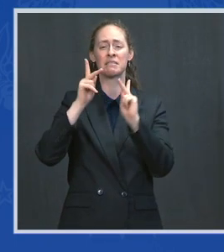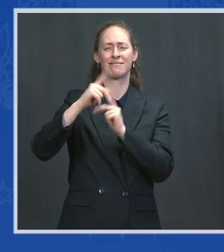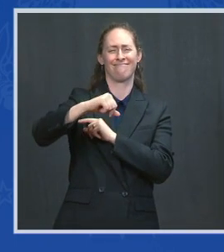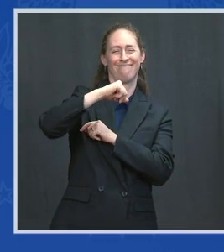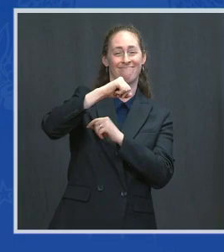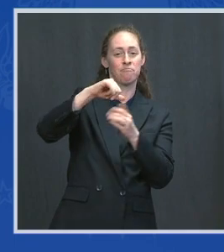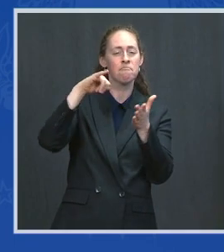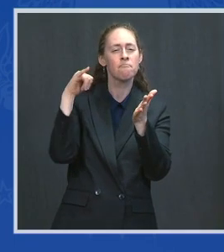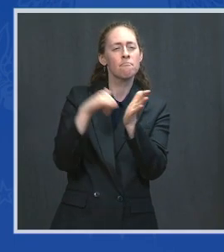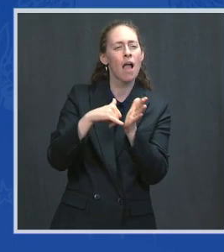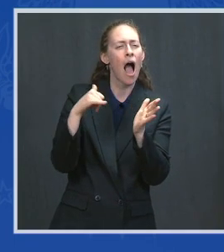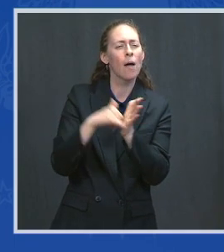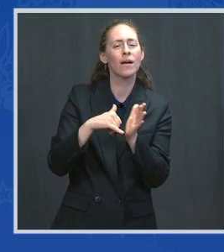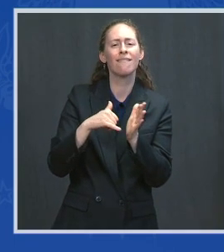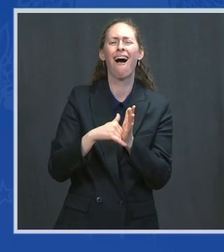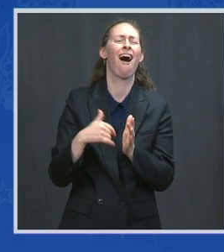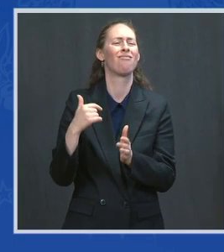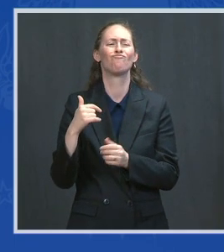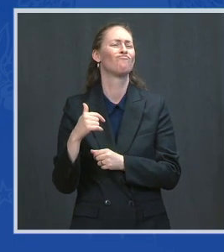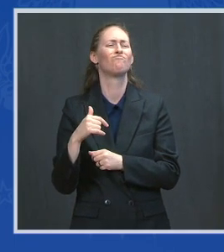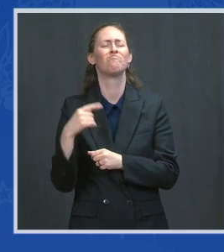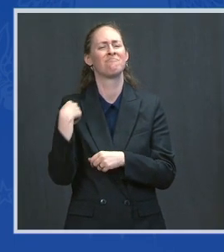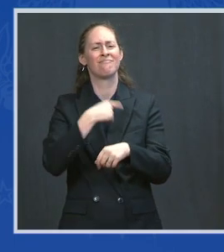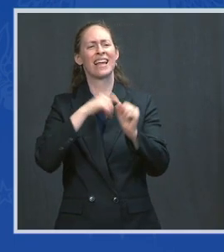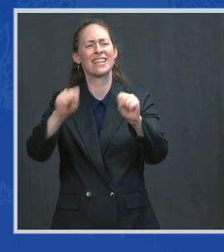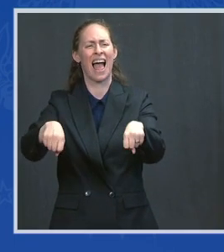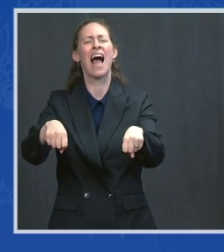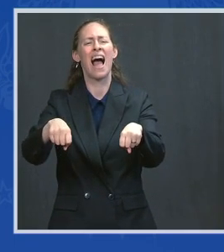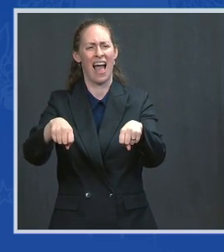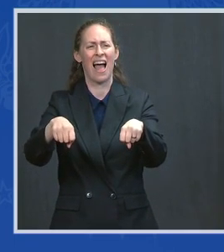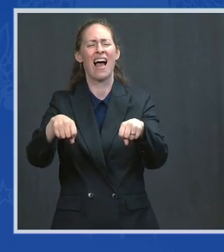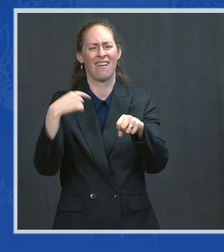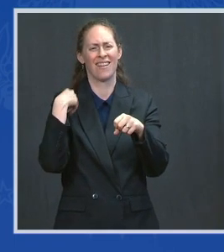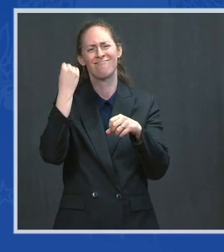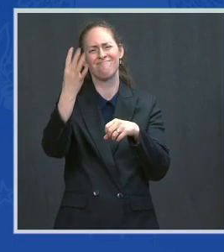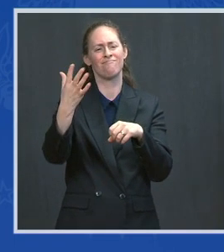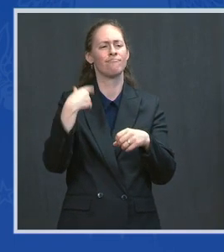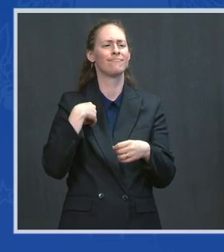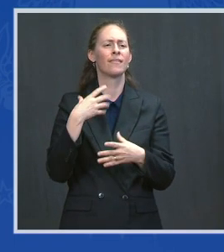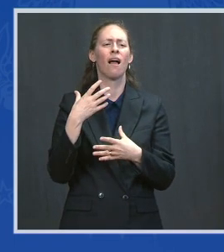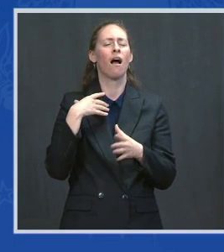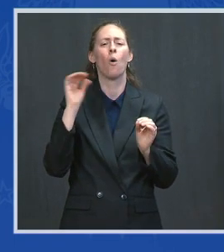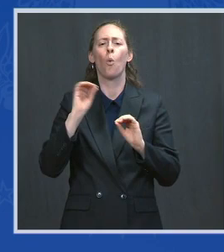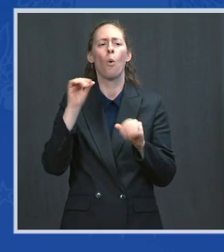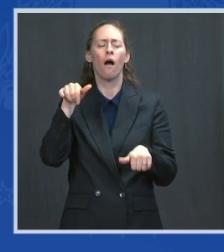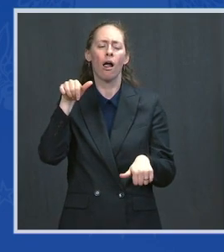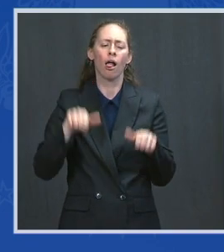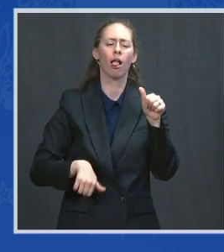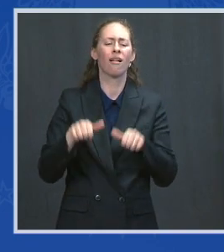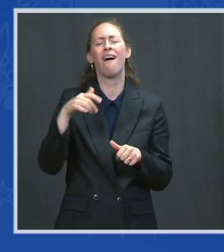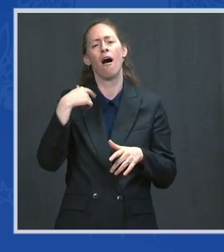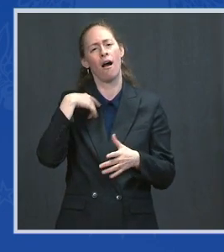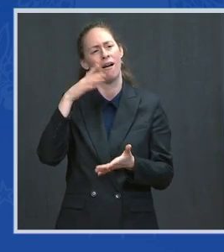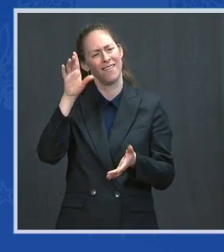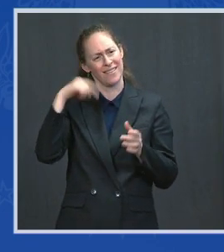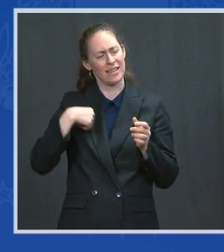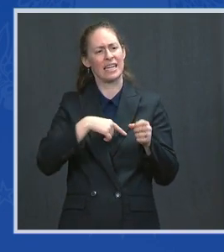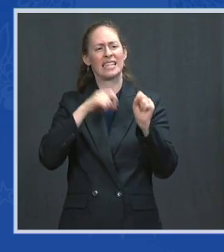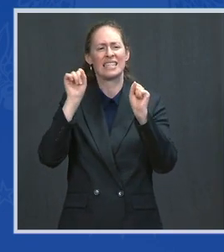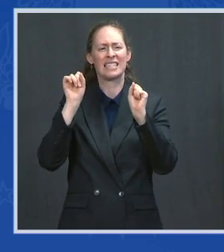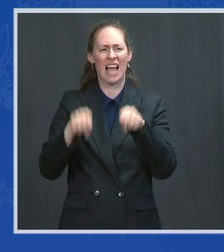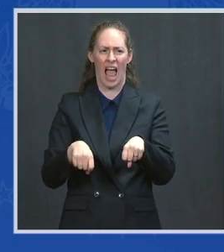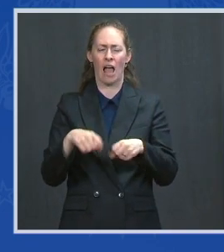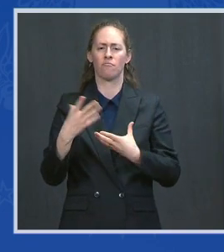and so much more. And I believe with every fiber of my being that there are simple core values and